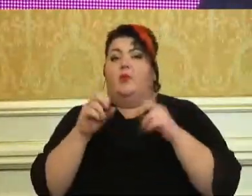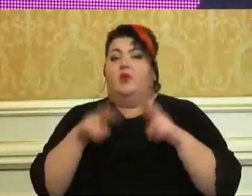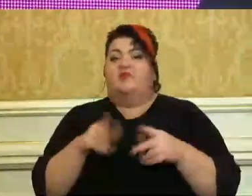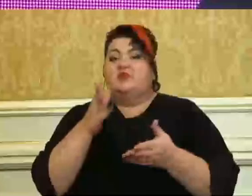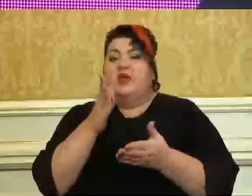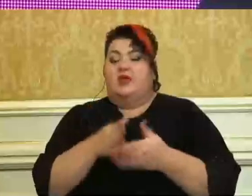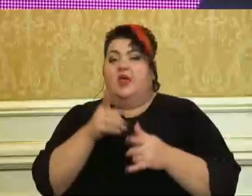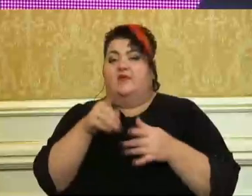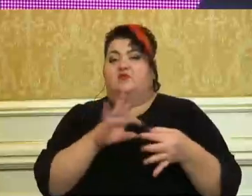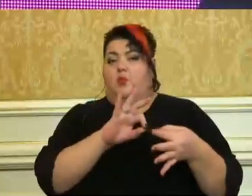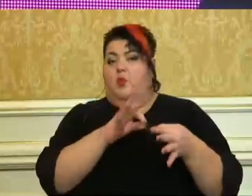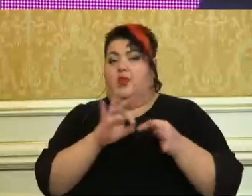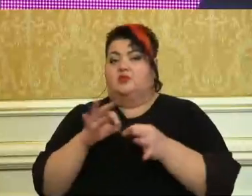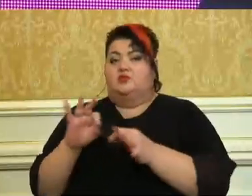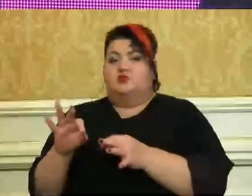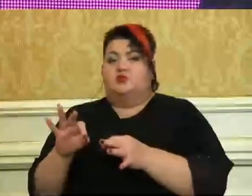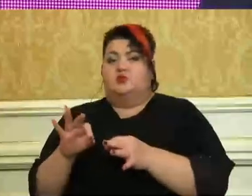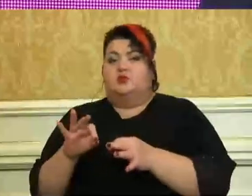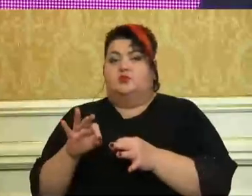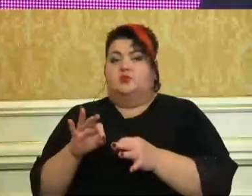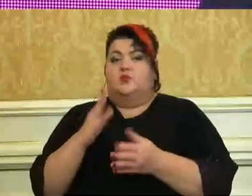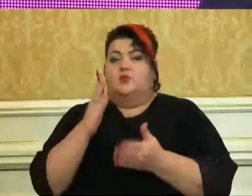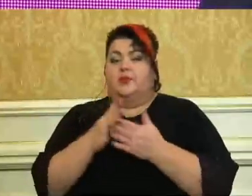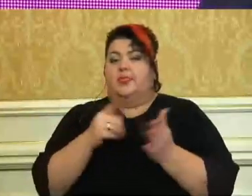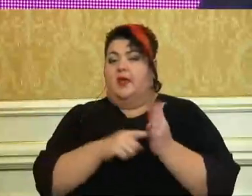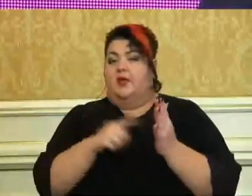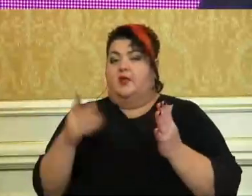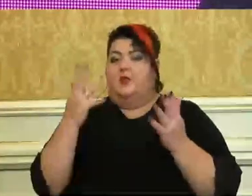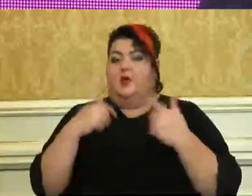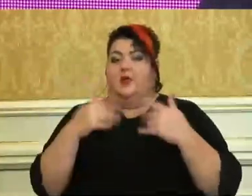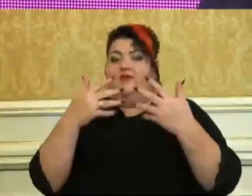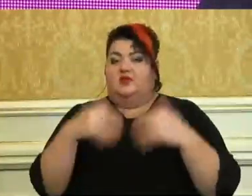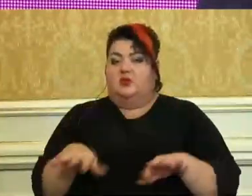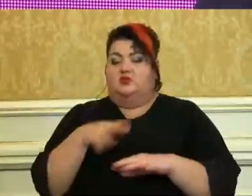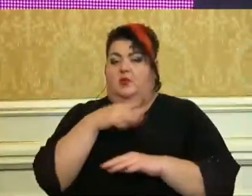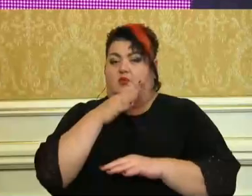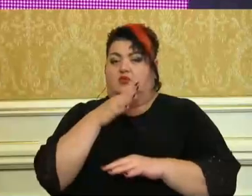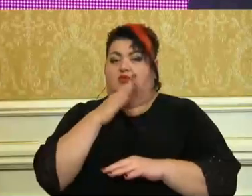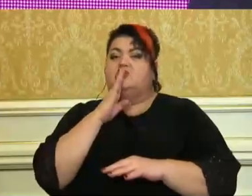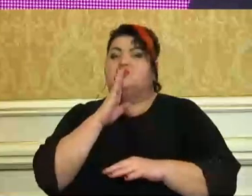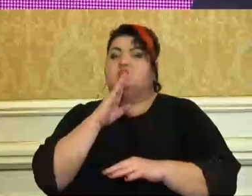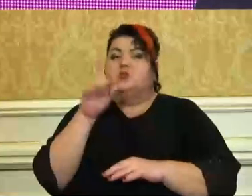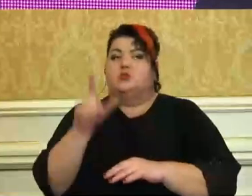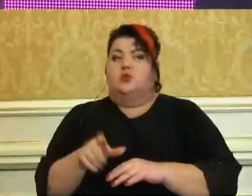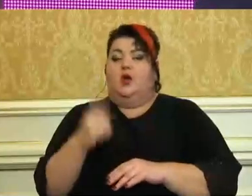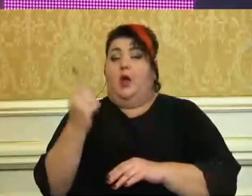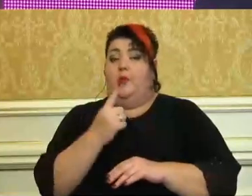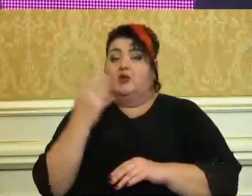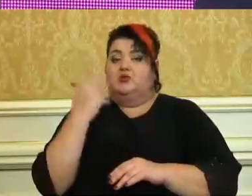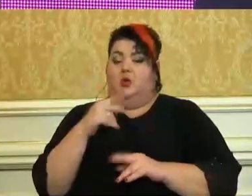mentoring process. So, and this chain, it is the so-called the very